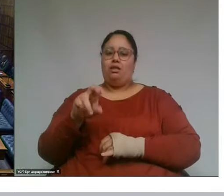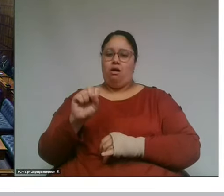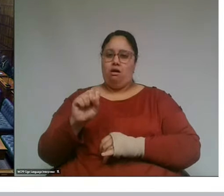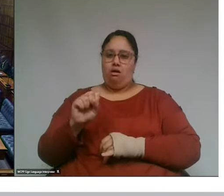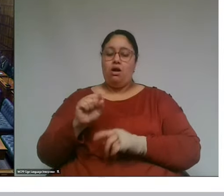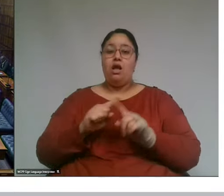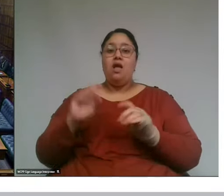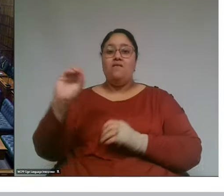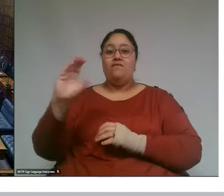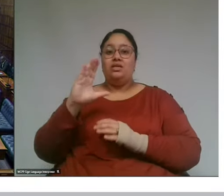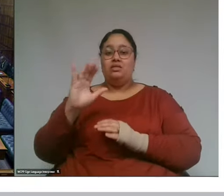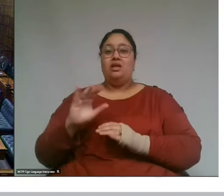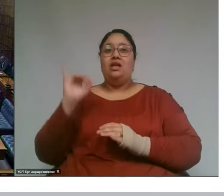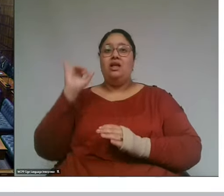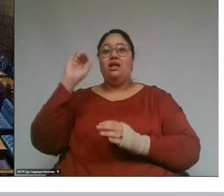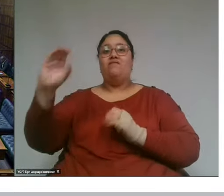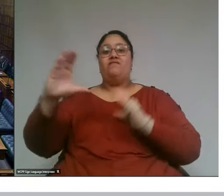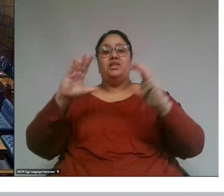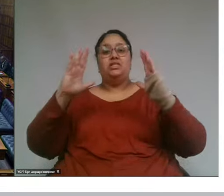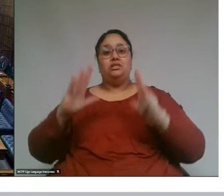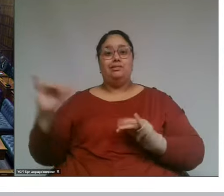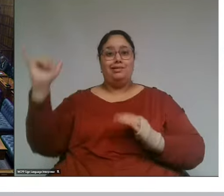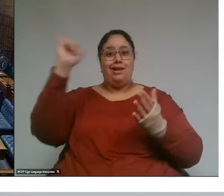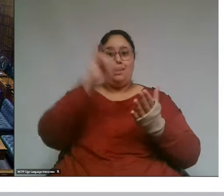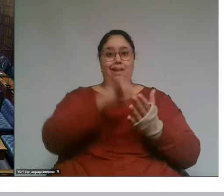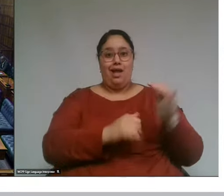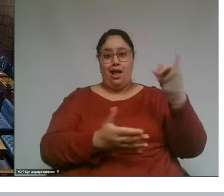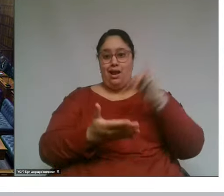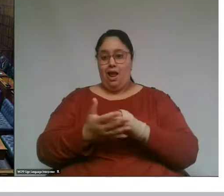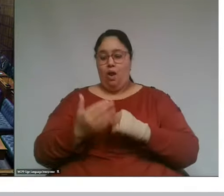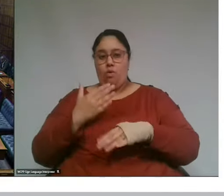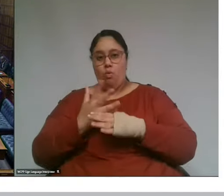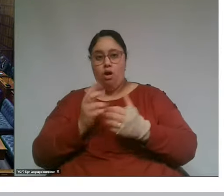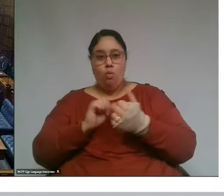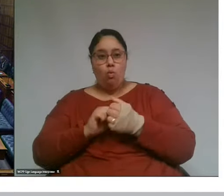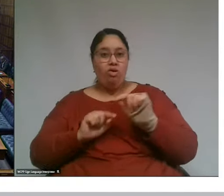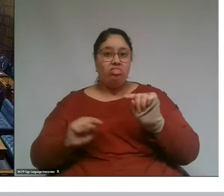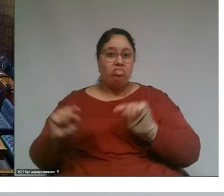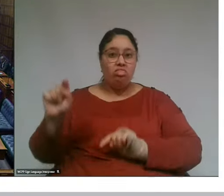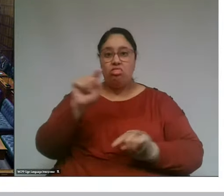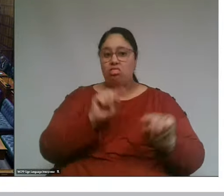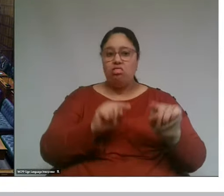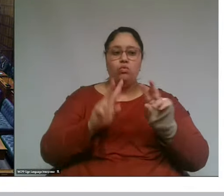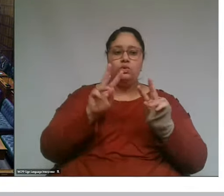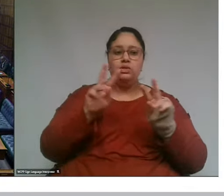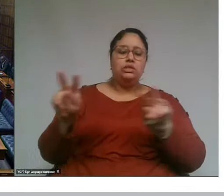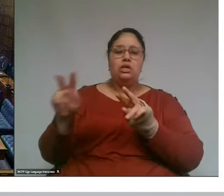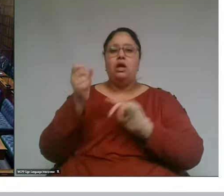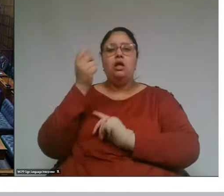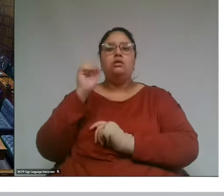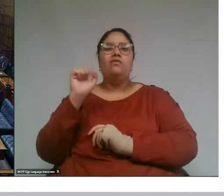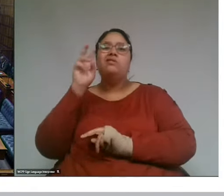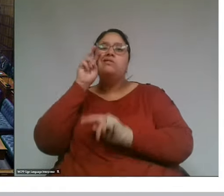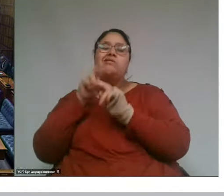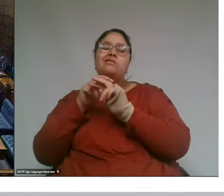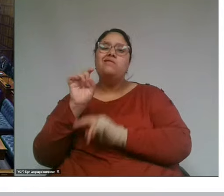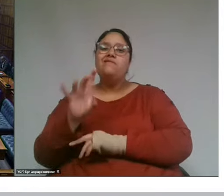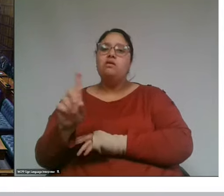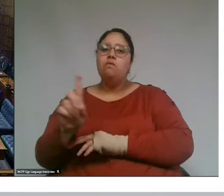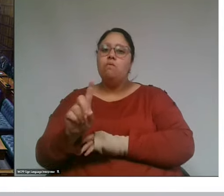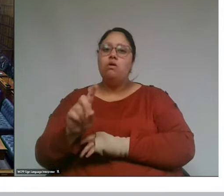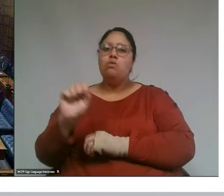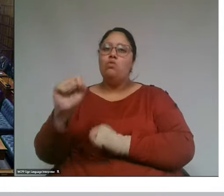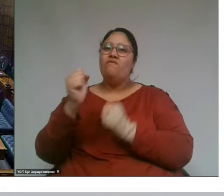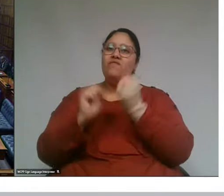investors land um we work with them to understand their needs in terms of their